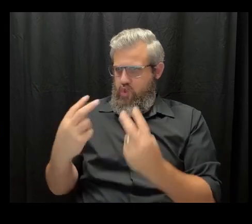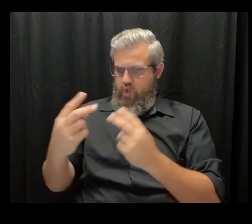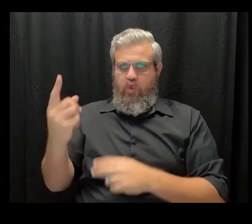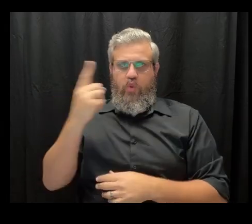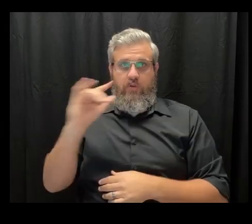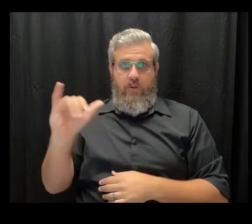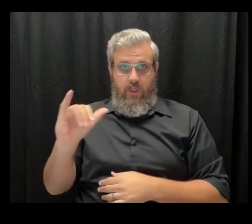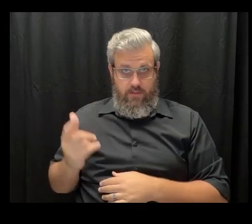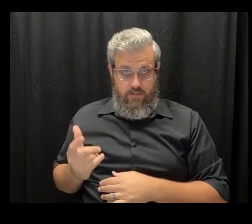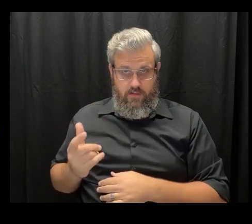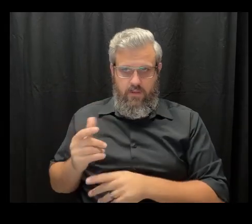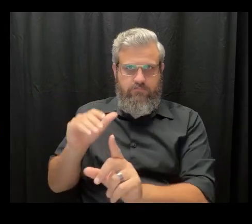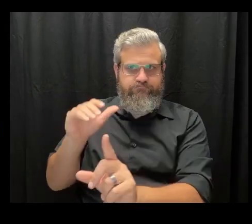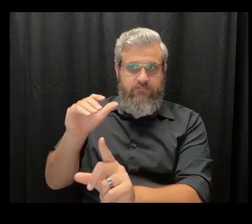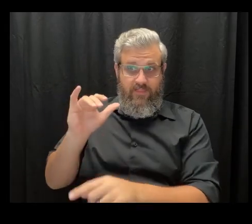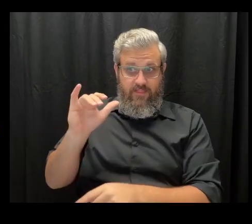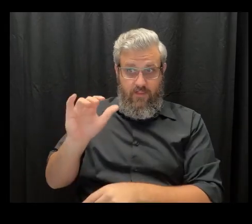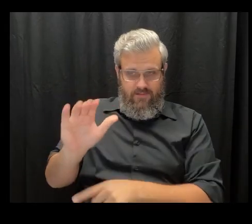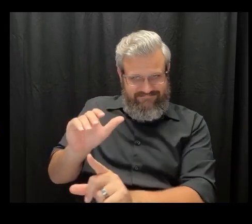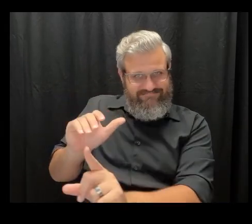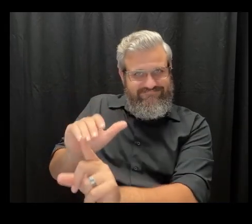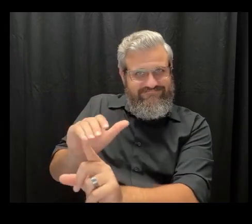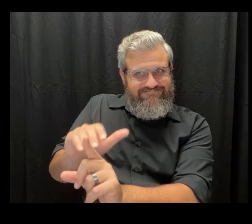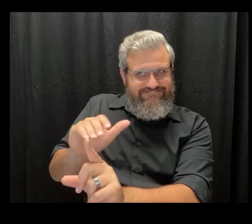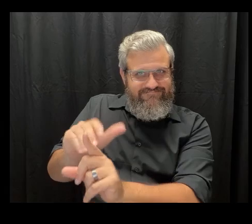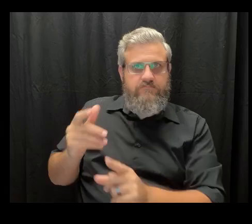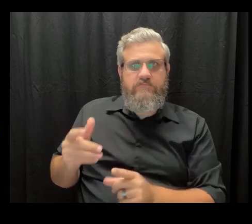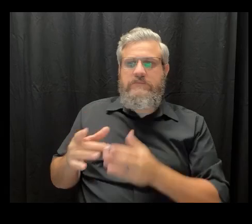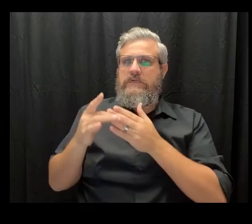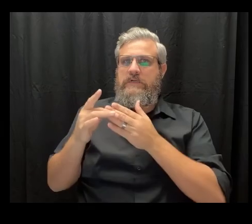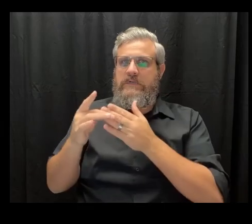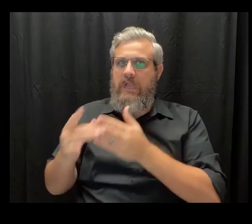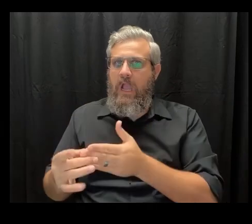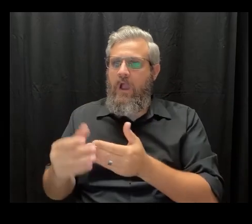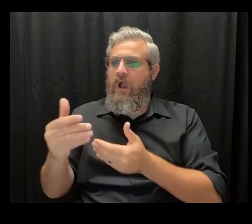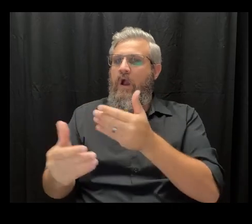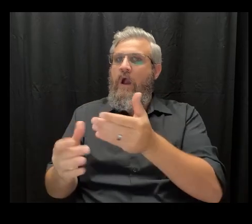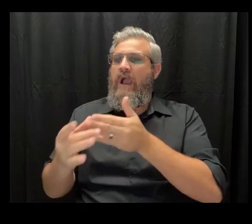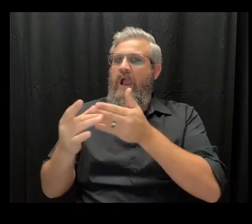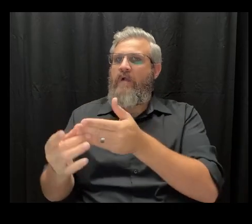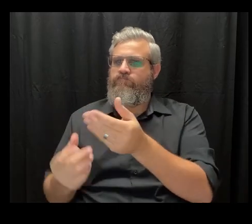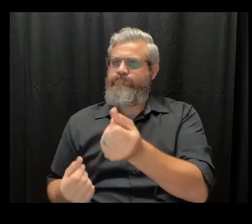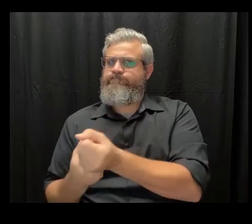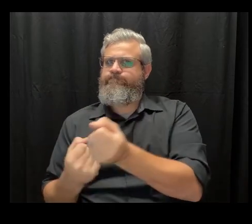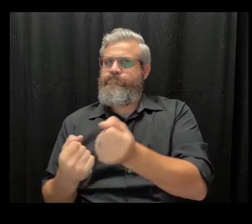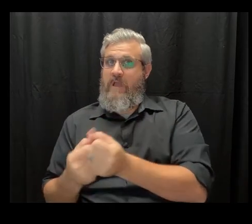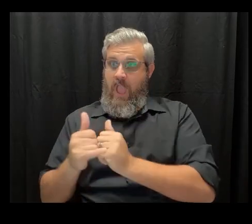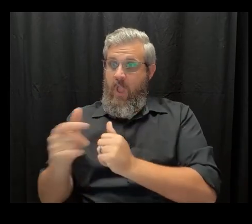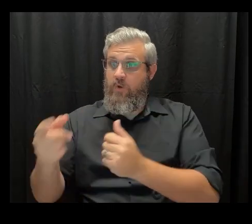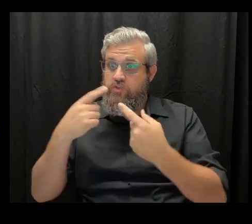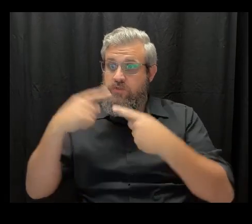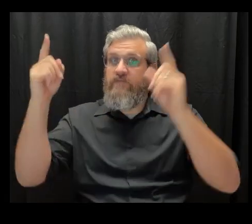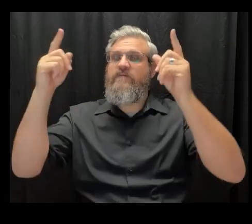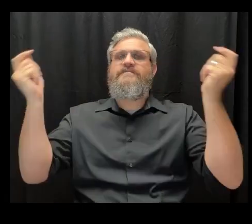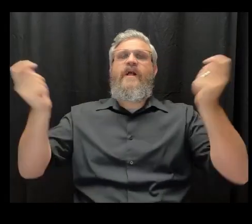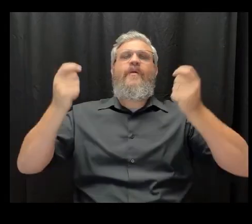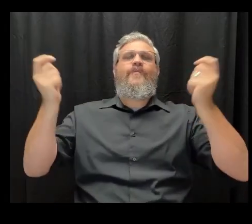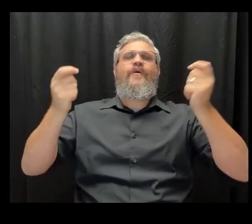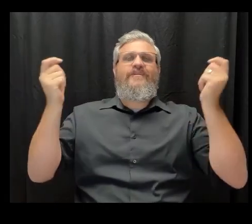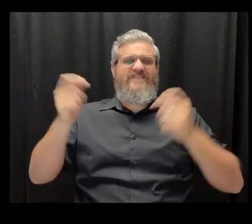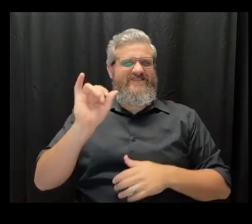or guiding them through it and reinforcing the behavior by celebrating their successes. Practice is key.